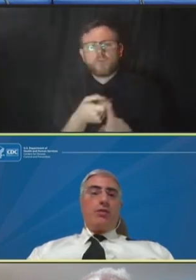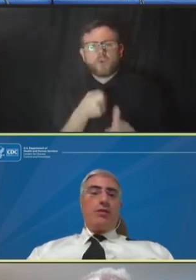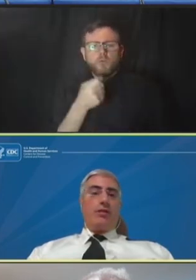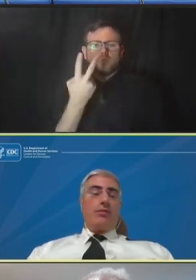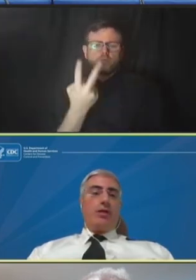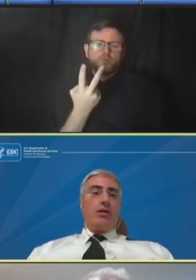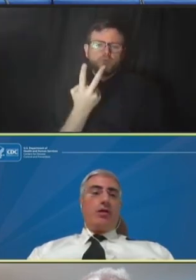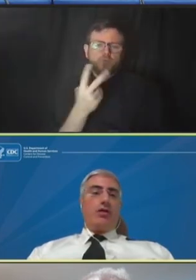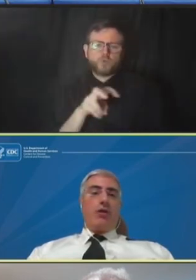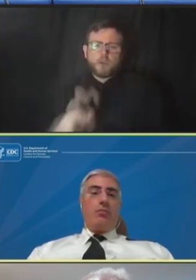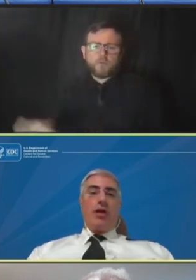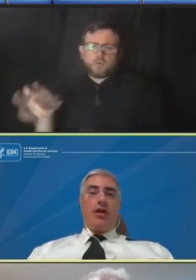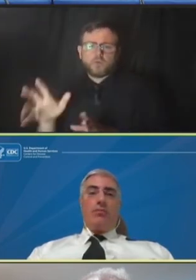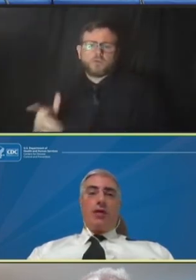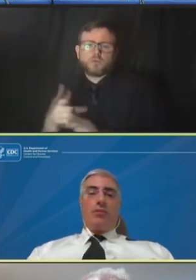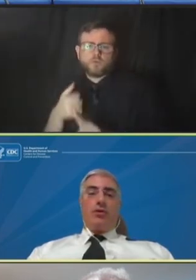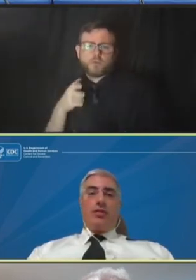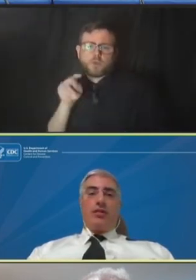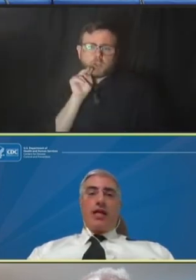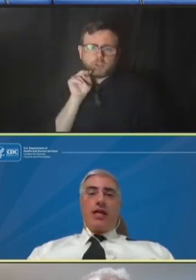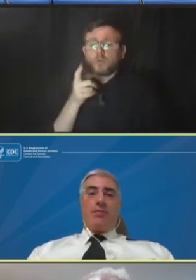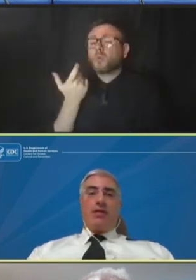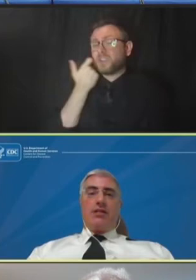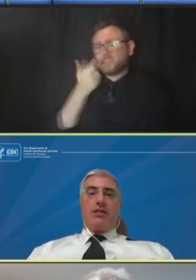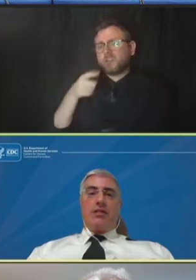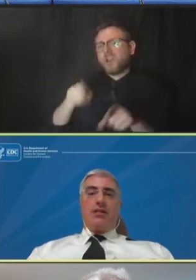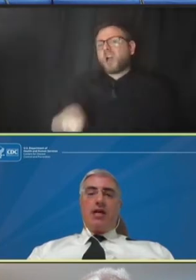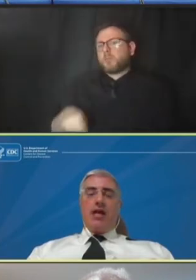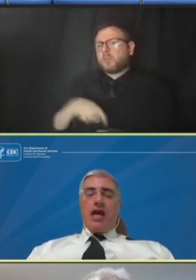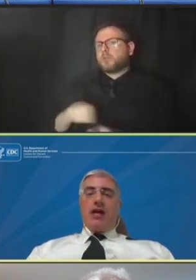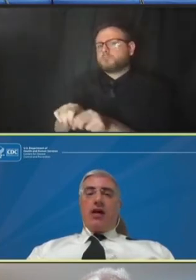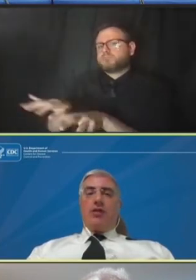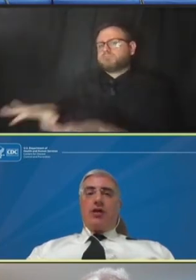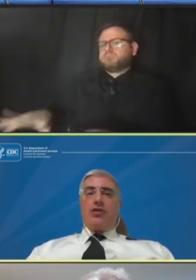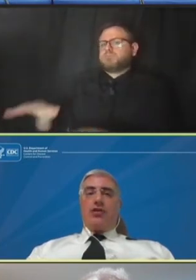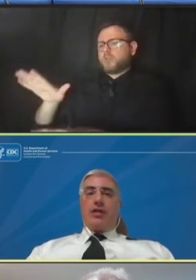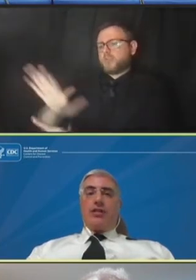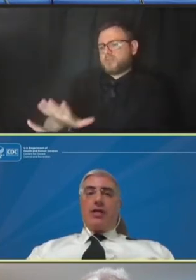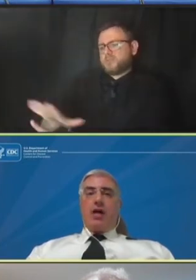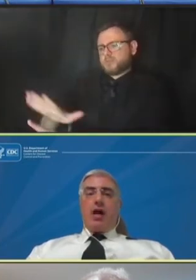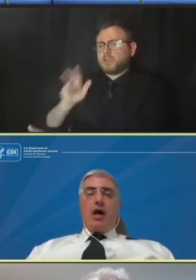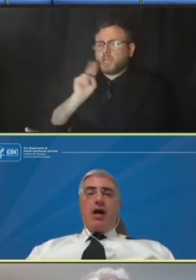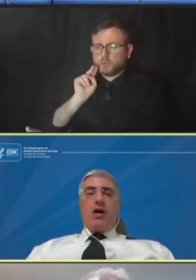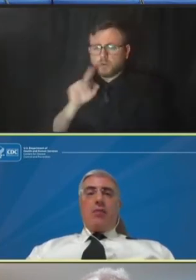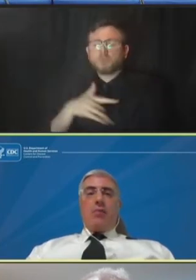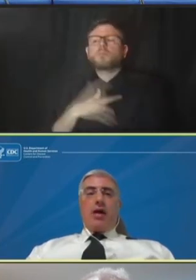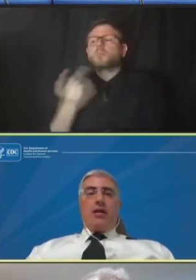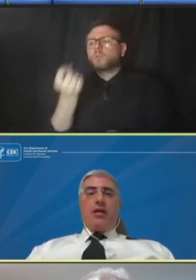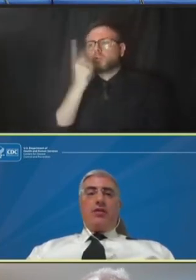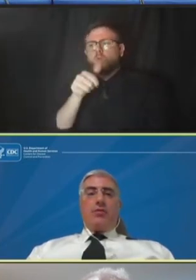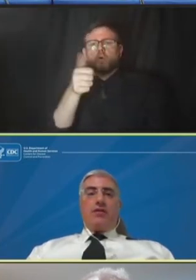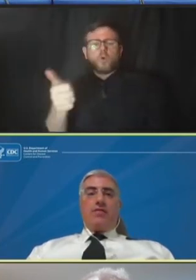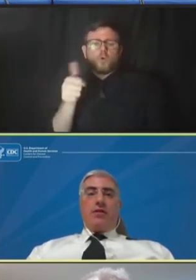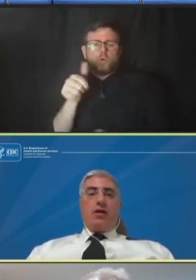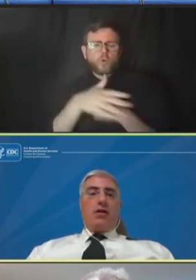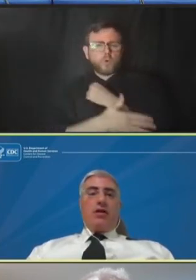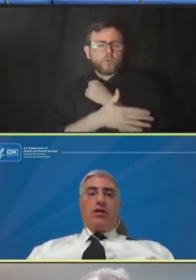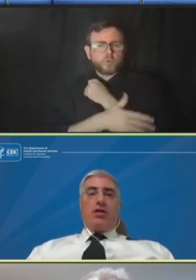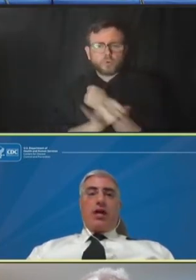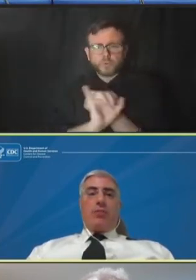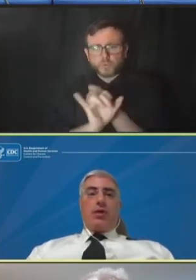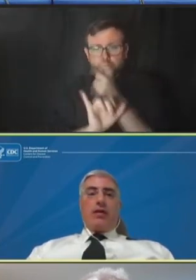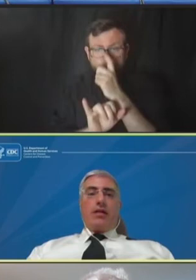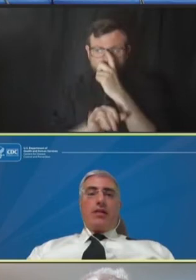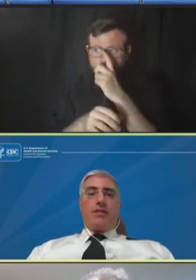has recently been a large outbreak and persistent endemic disease, and other countries. But in terms of a